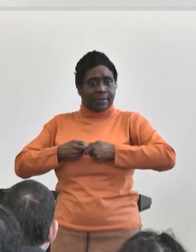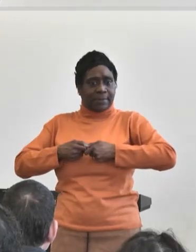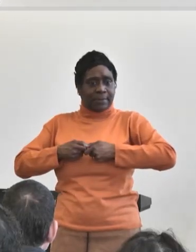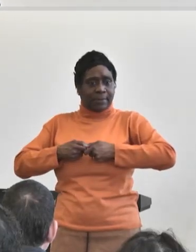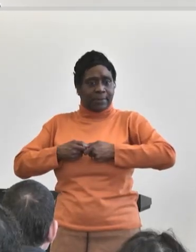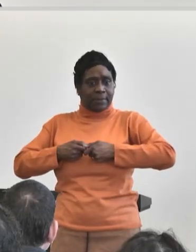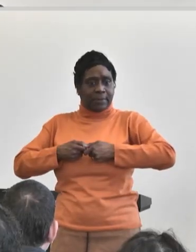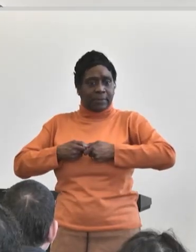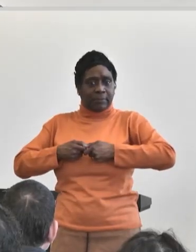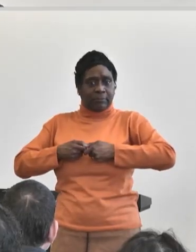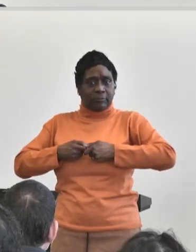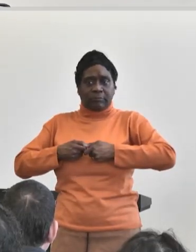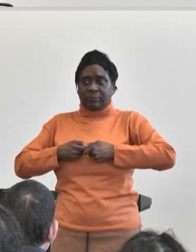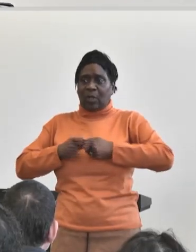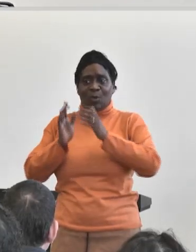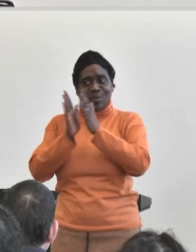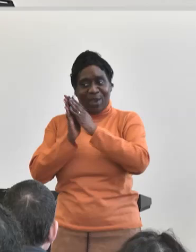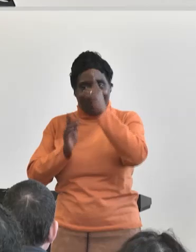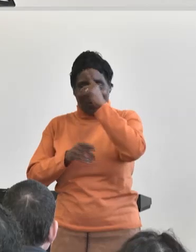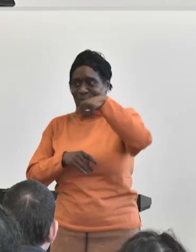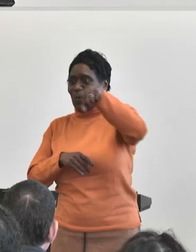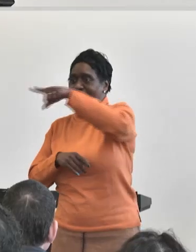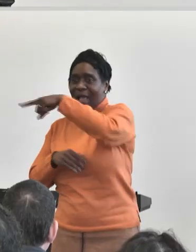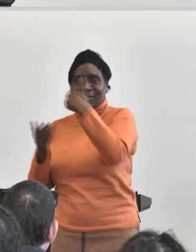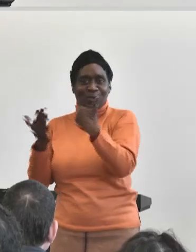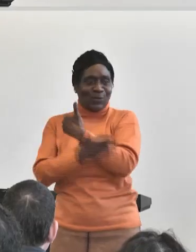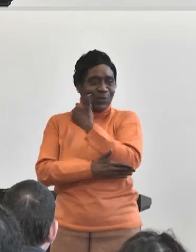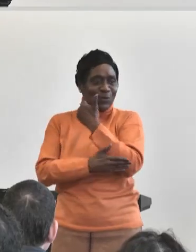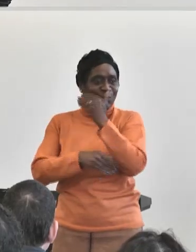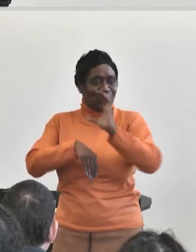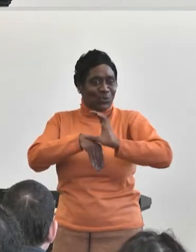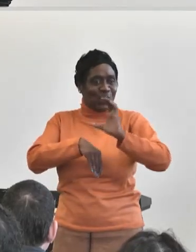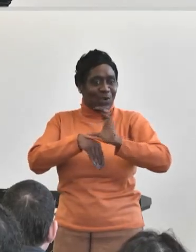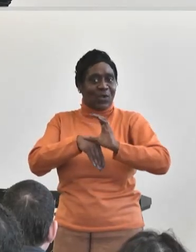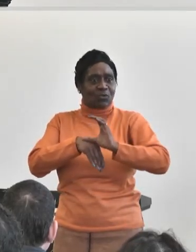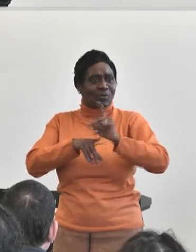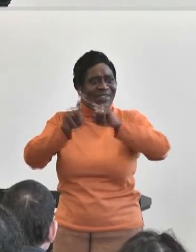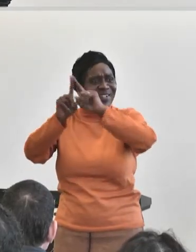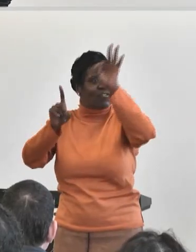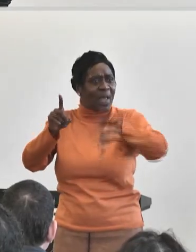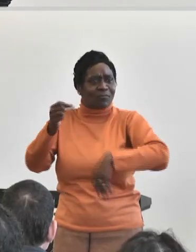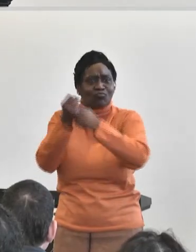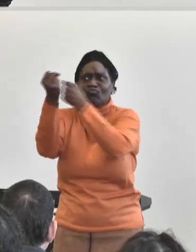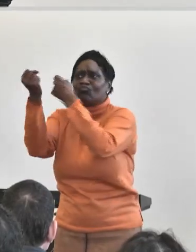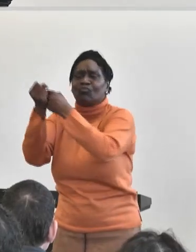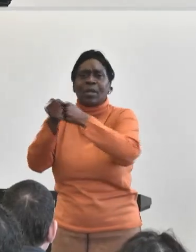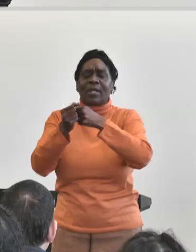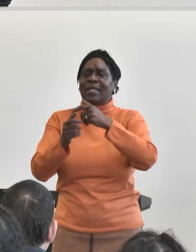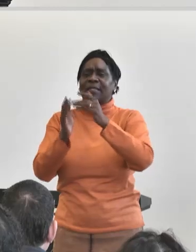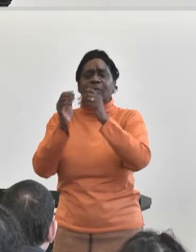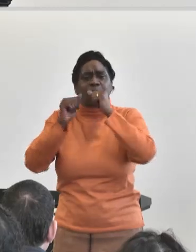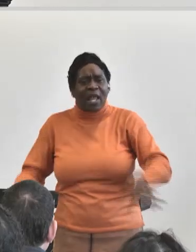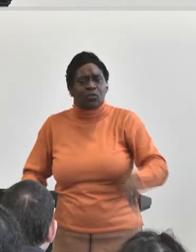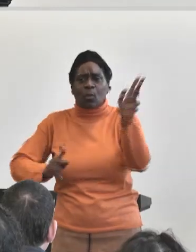me han mandado mensajes de texto, saying we're praying for you guys today in your new location. Estamos orando por ustedes en su nuevo lugar. What a blessing it is when people